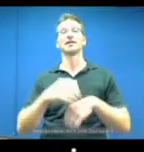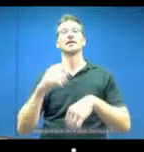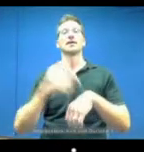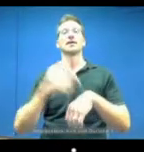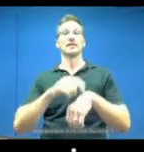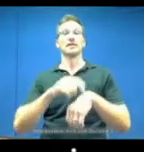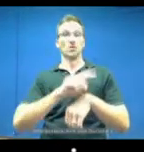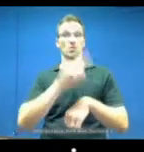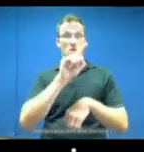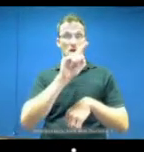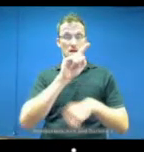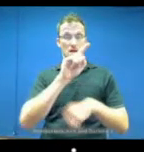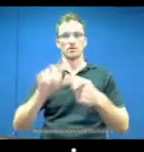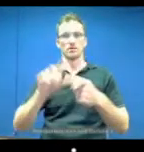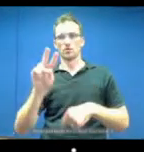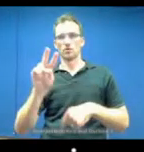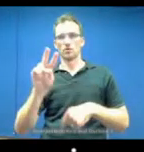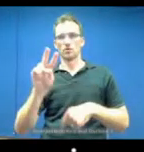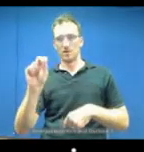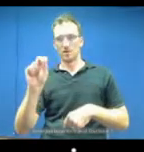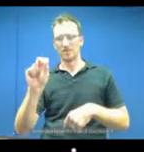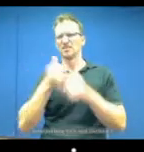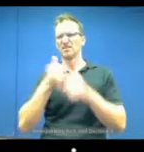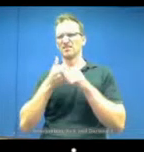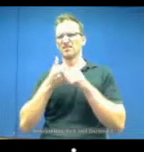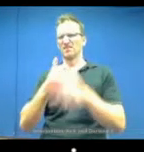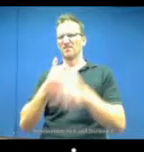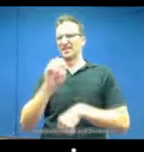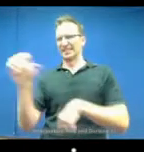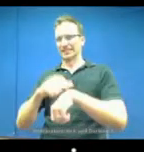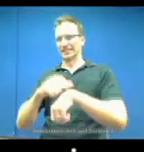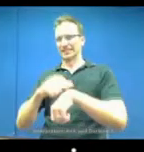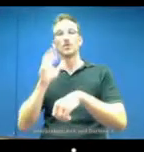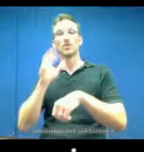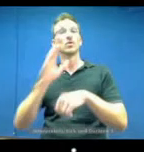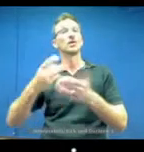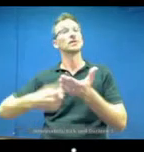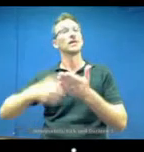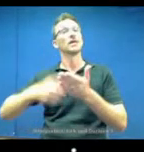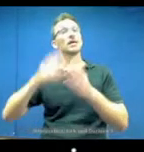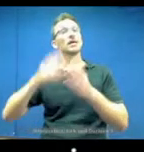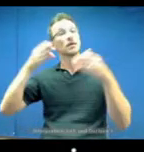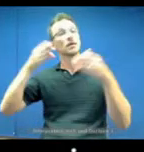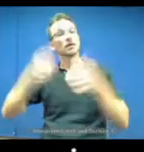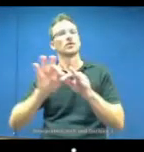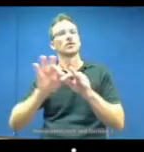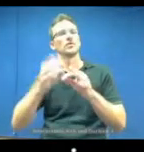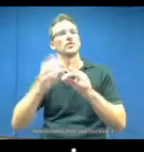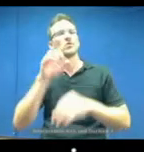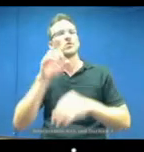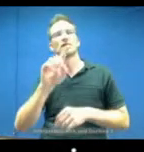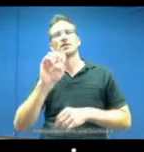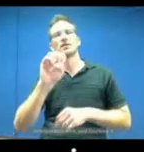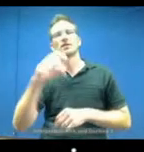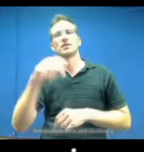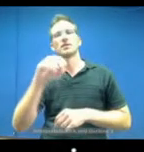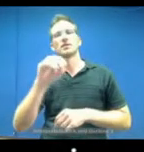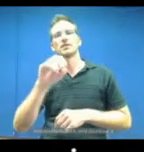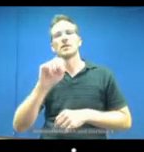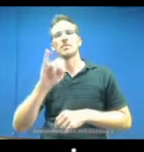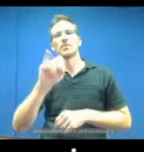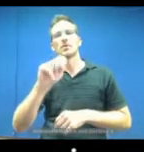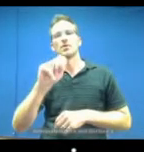Eastern Standard Time, and we'll be talking about interpreting for depositions. This slide also gives you access to the